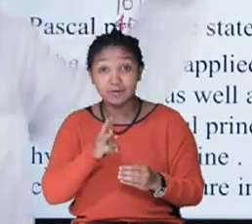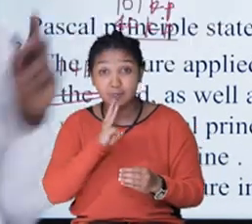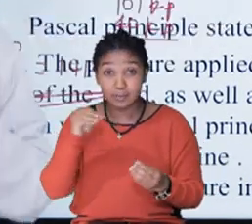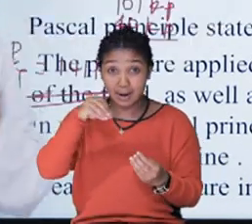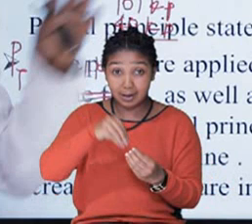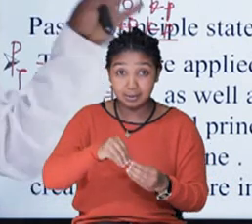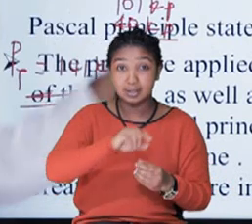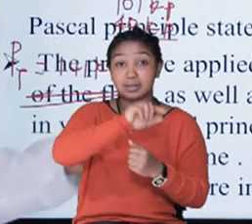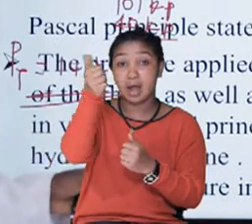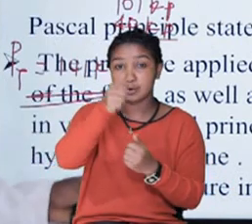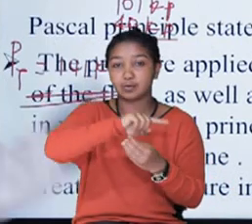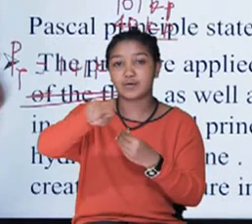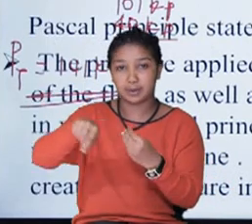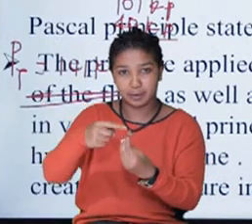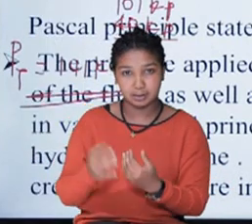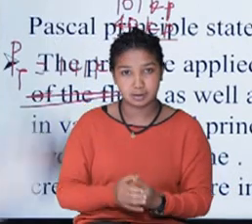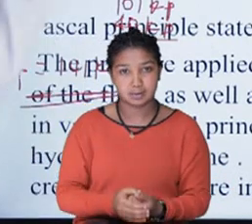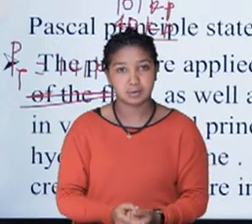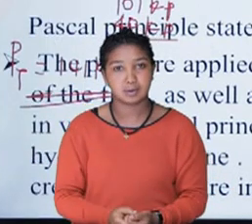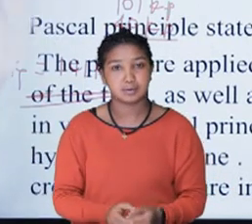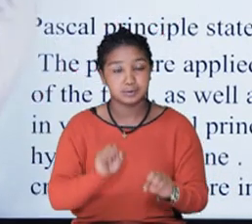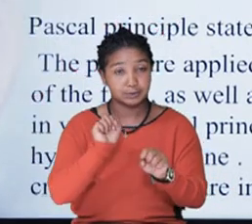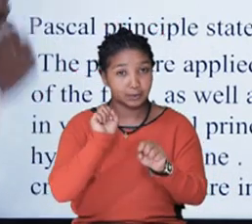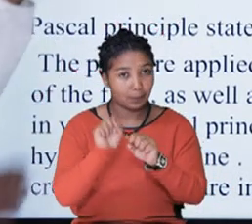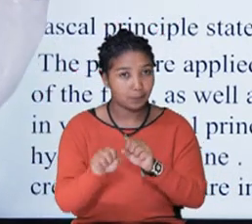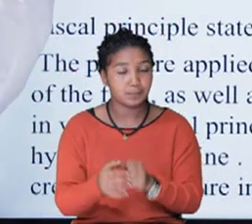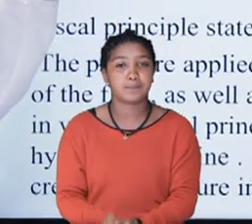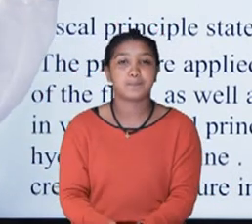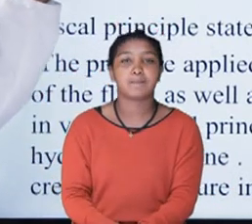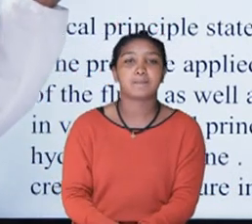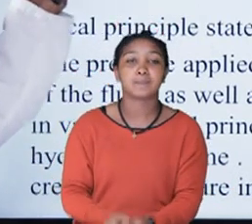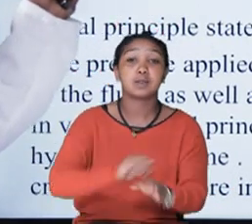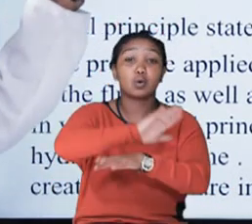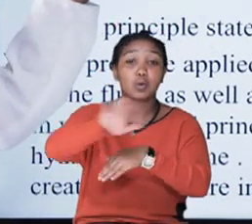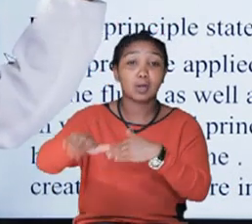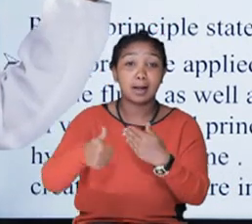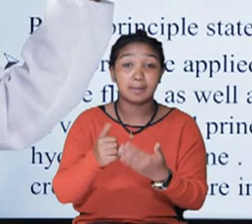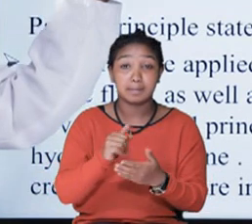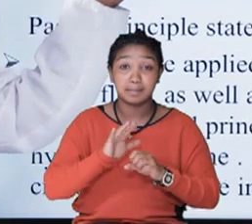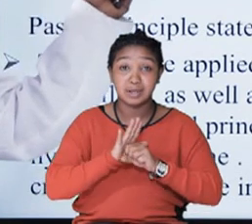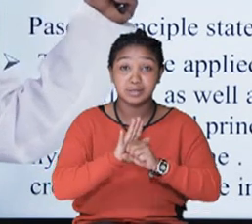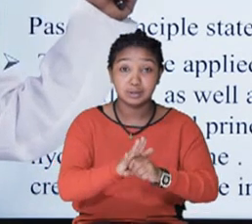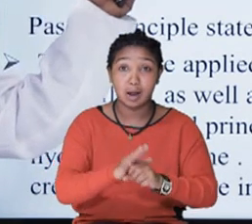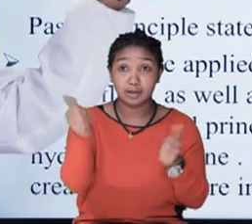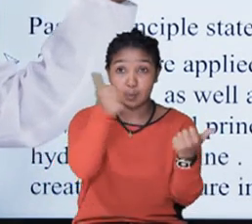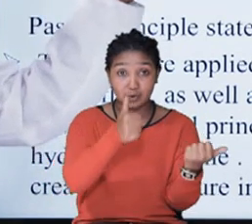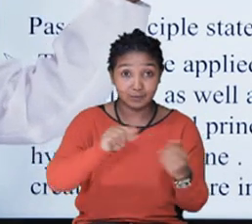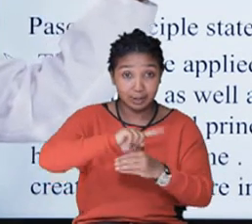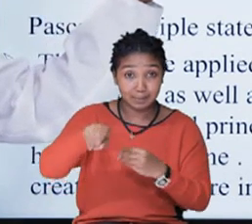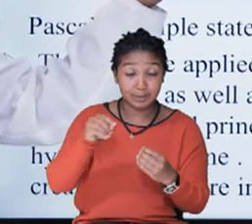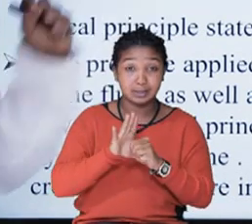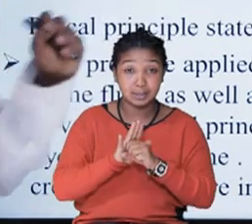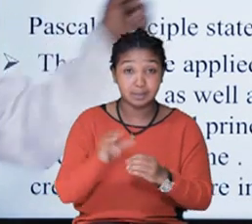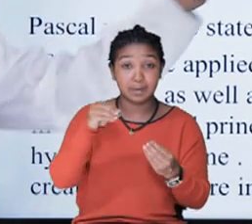the atmospheric pressure. What we have do now. So, total pressure is equal to atmospheric pressure